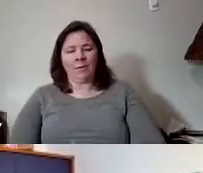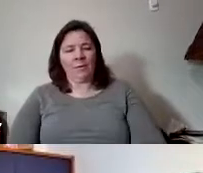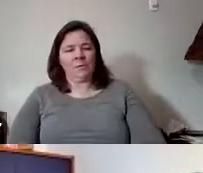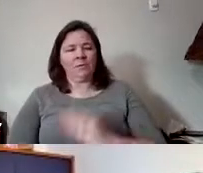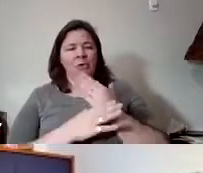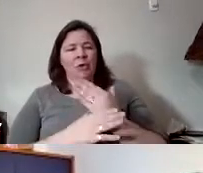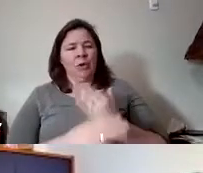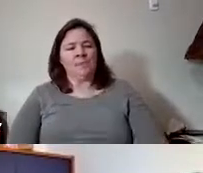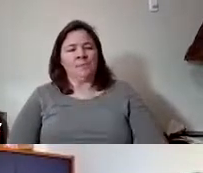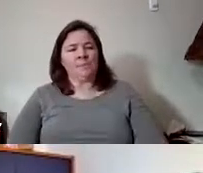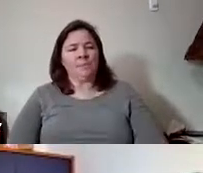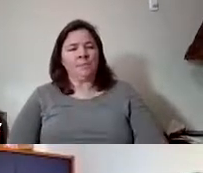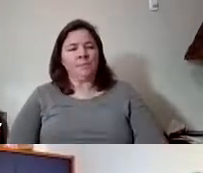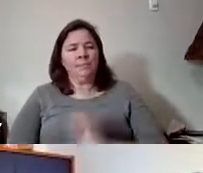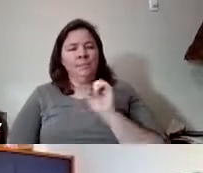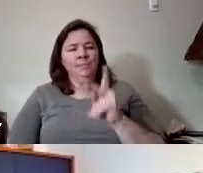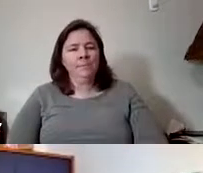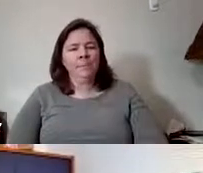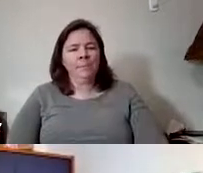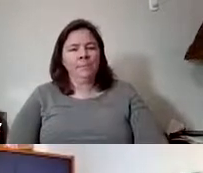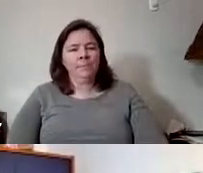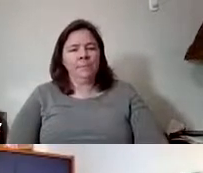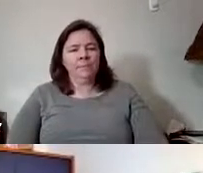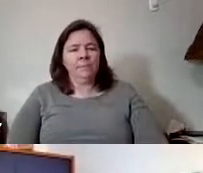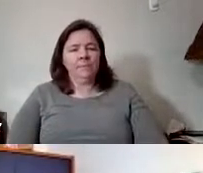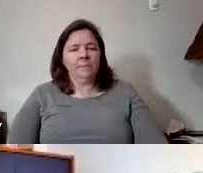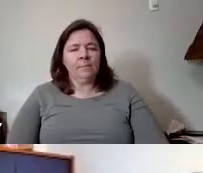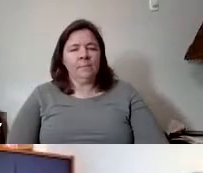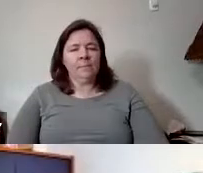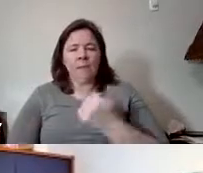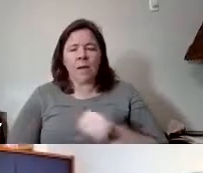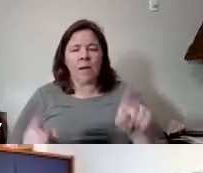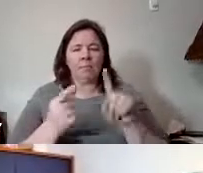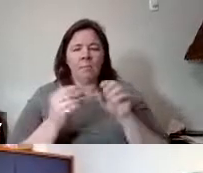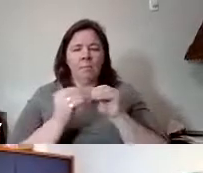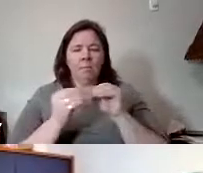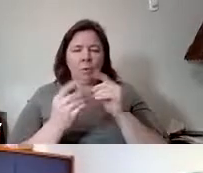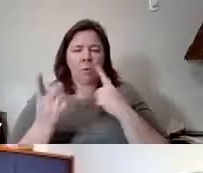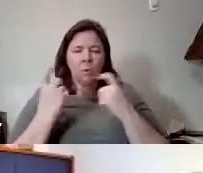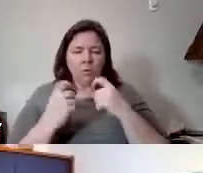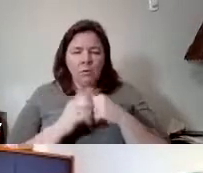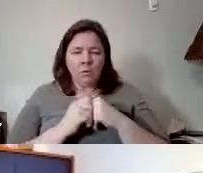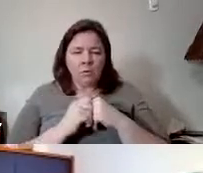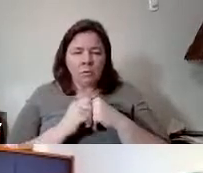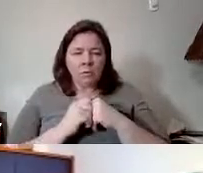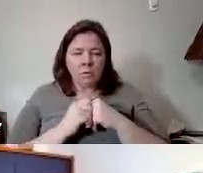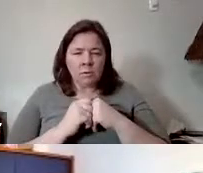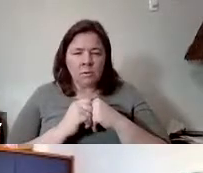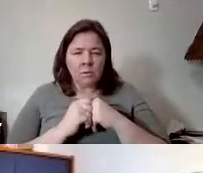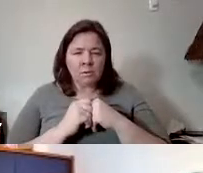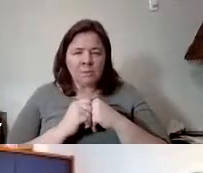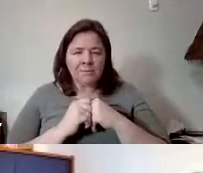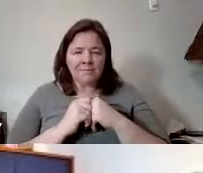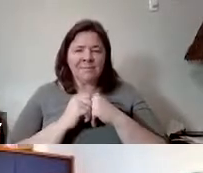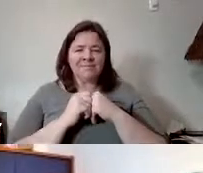sharing. Okay, are there any more questions, Dr. Bull, that you see? Cynthia asked if we